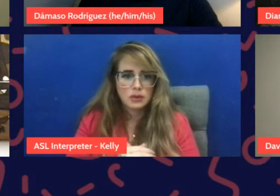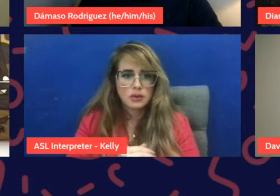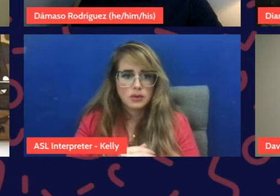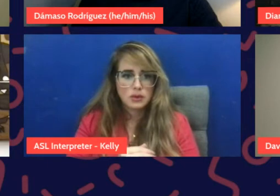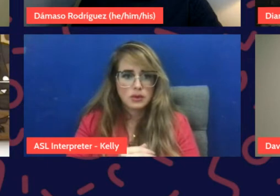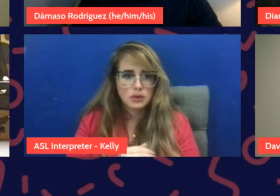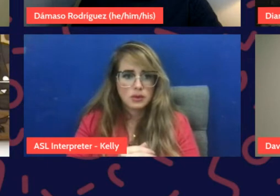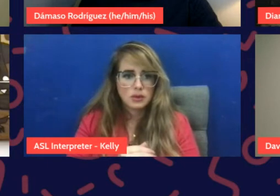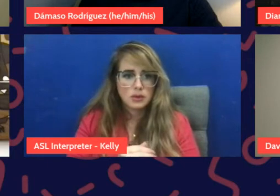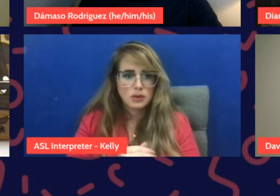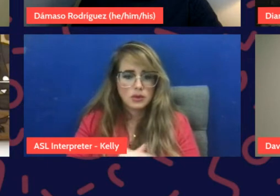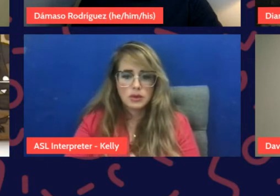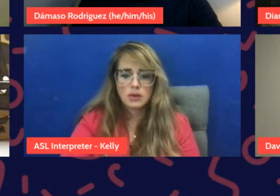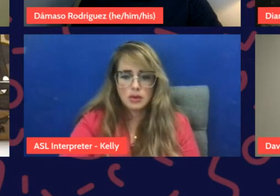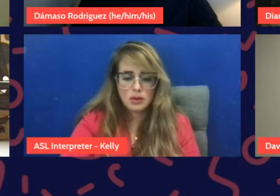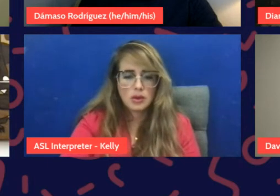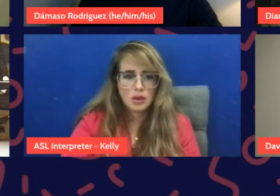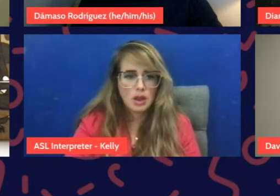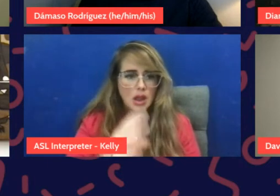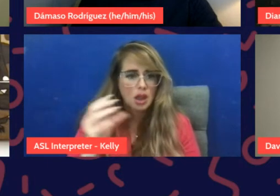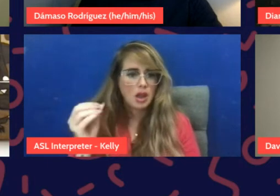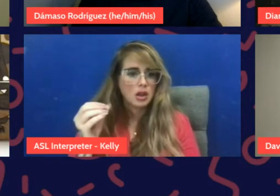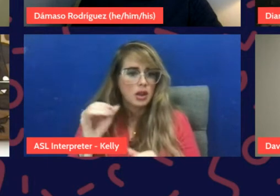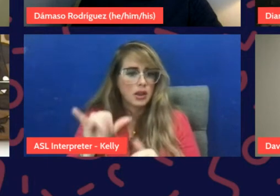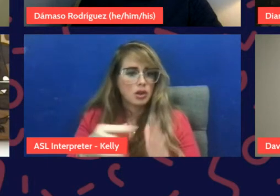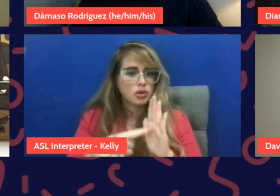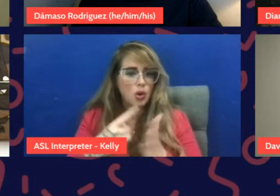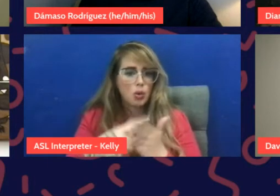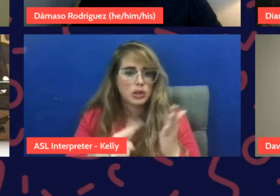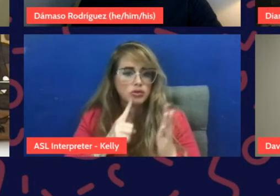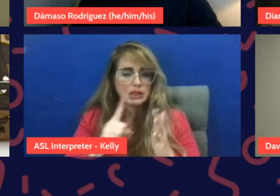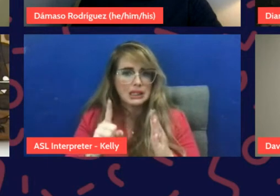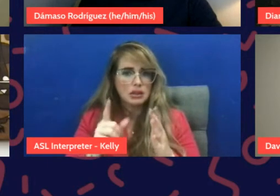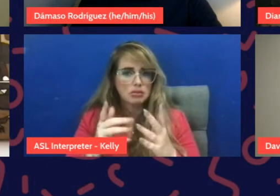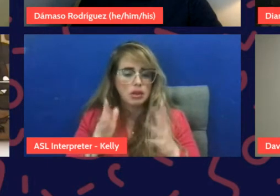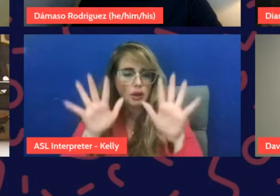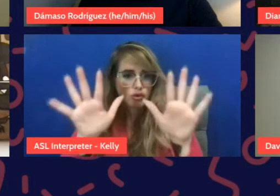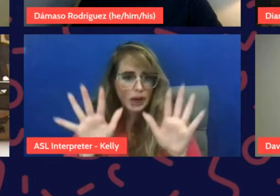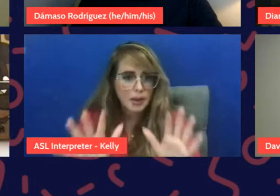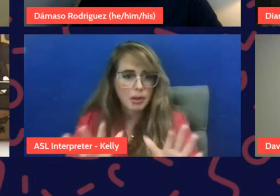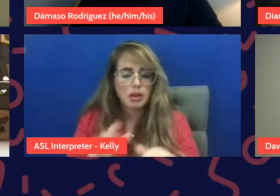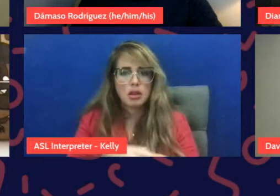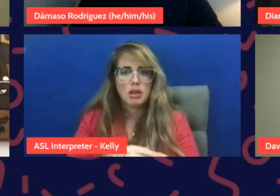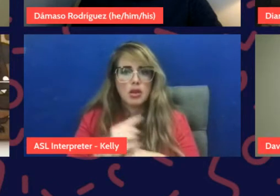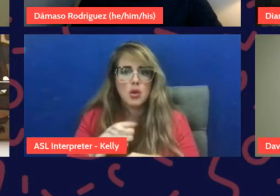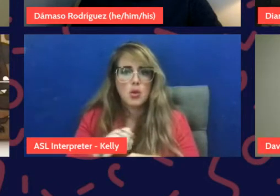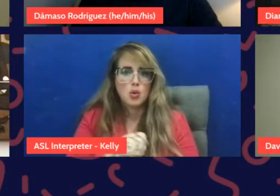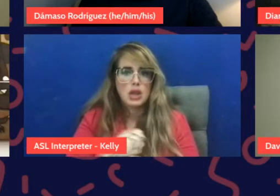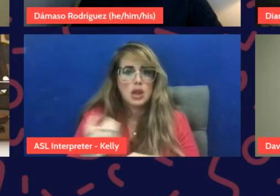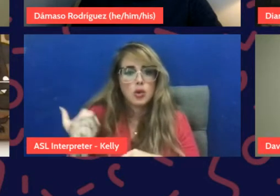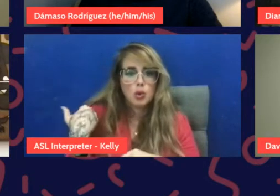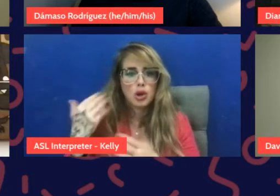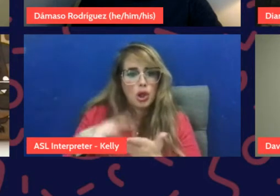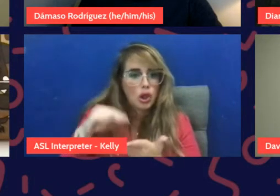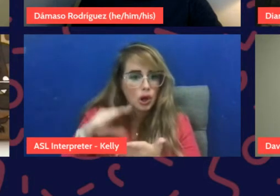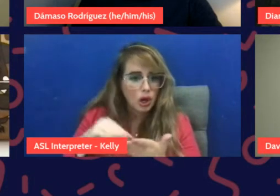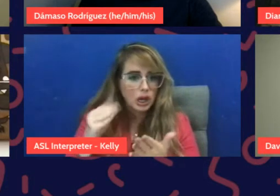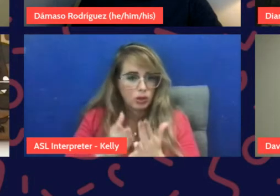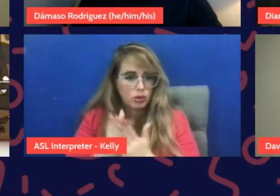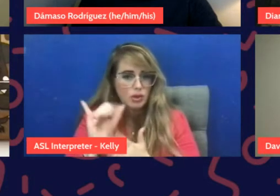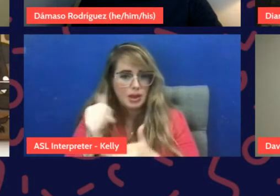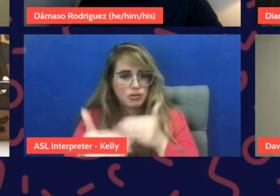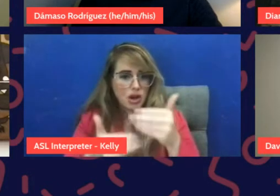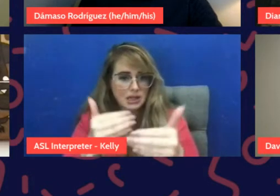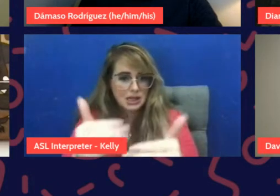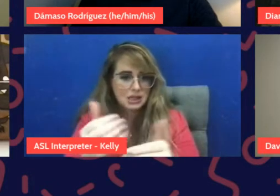this journey. And what was incredible was like we were learning through the process of creating